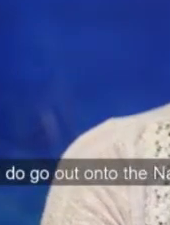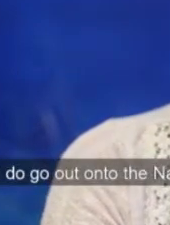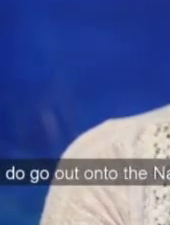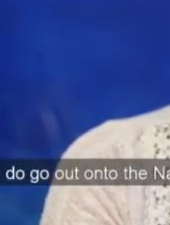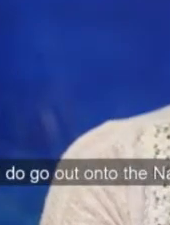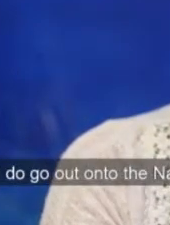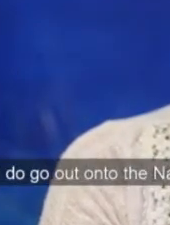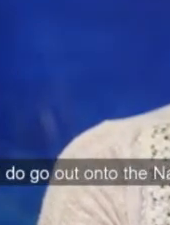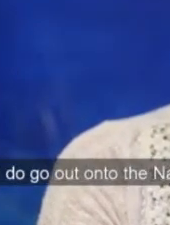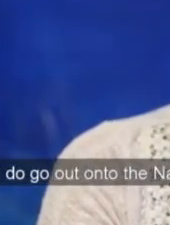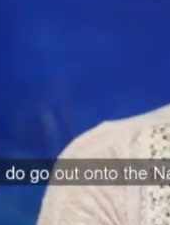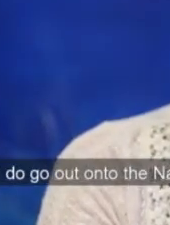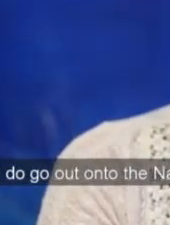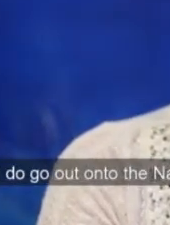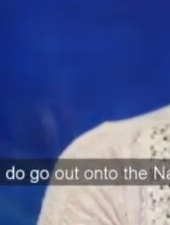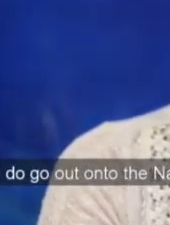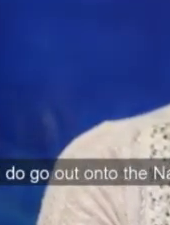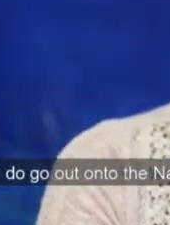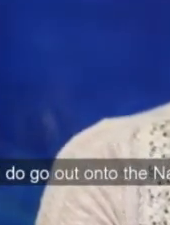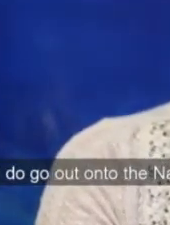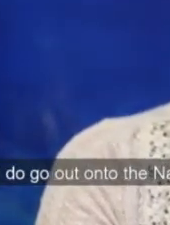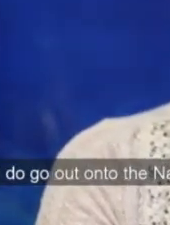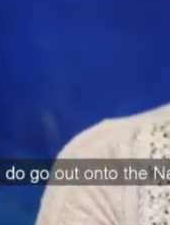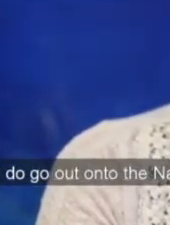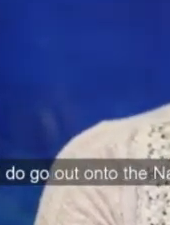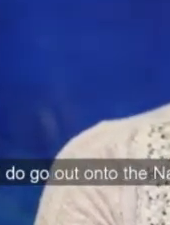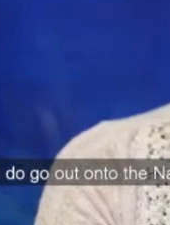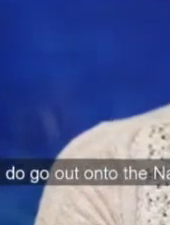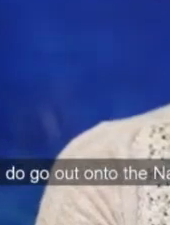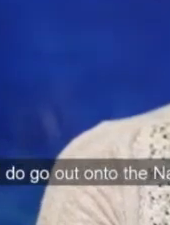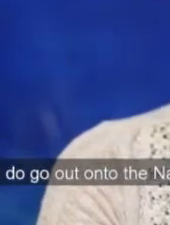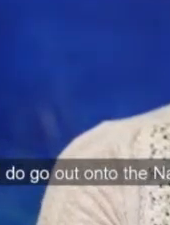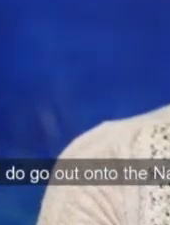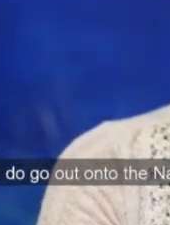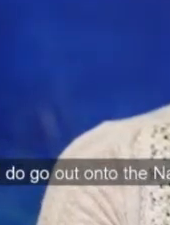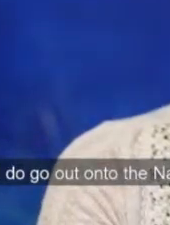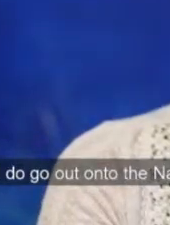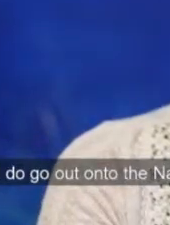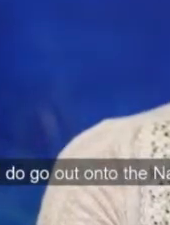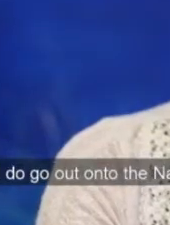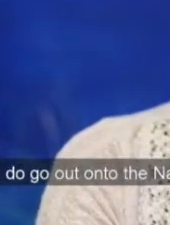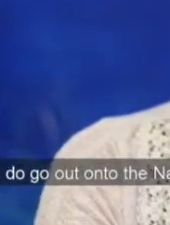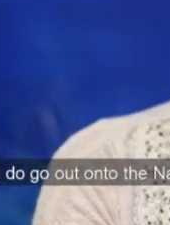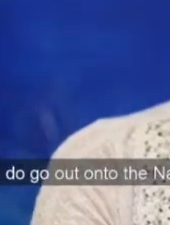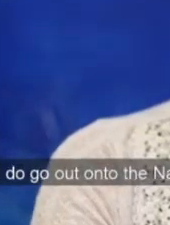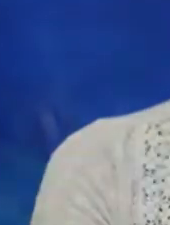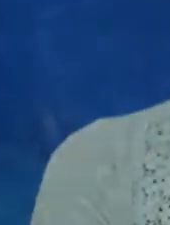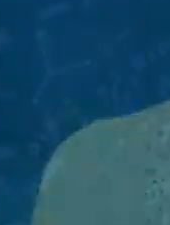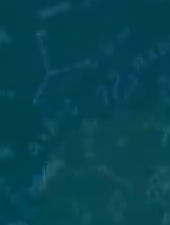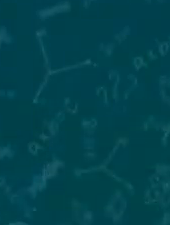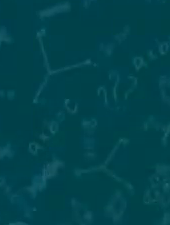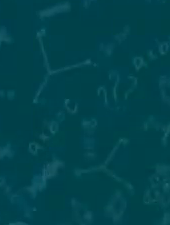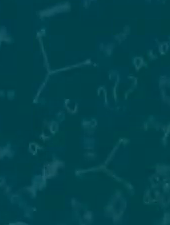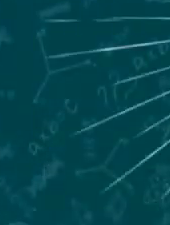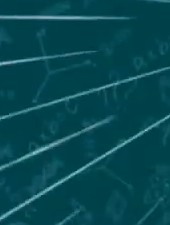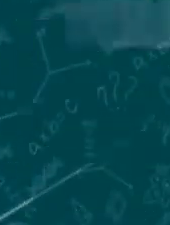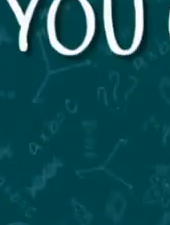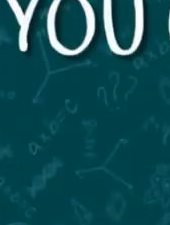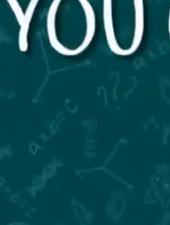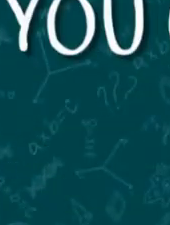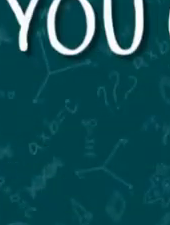out onto the Navajo and Hopi reservations. And so it's a whole different culture up there, which I do enjoy.